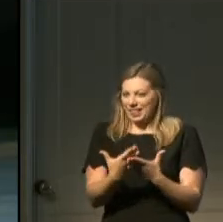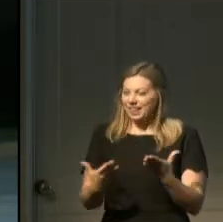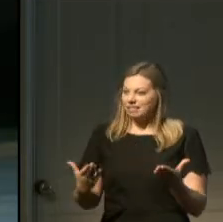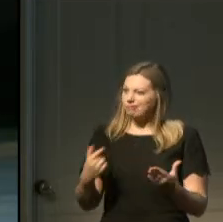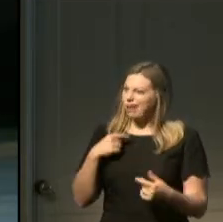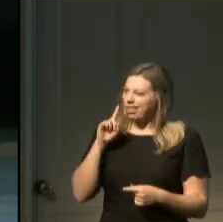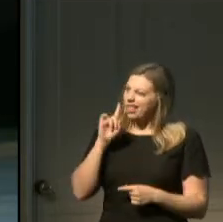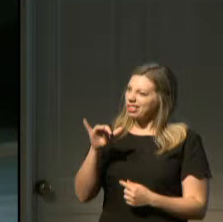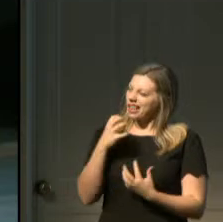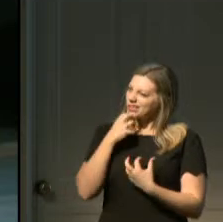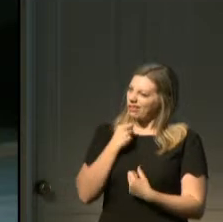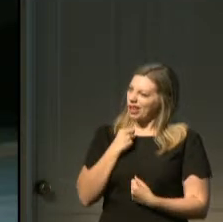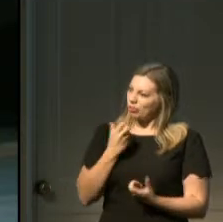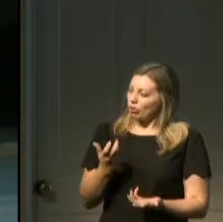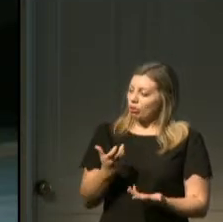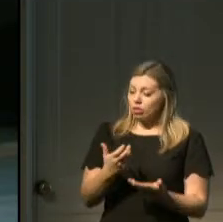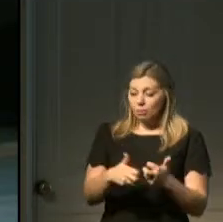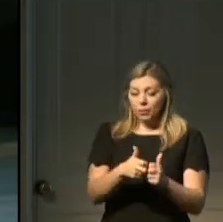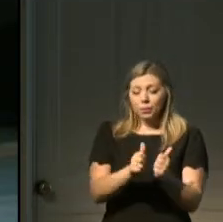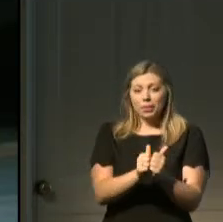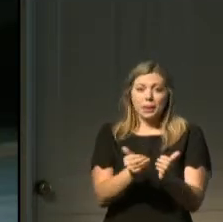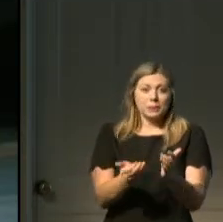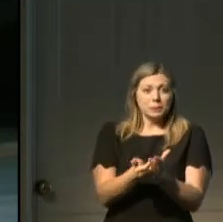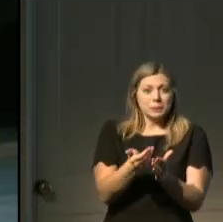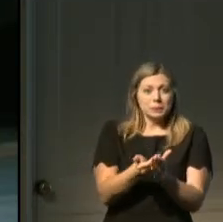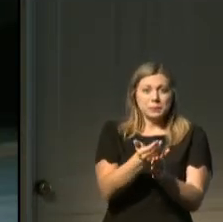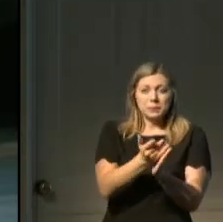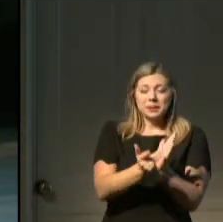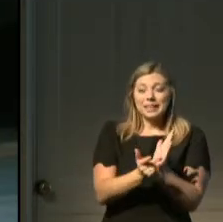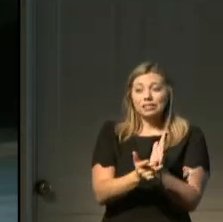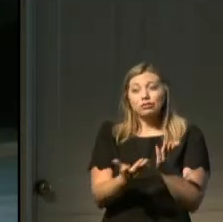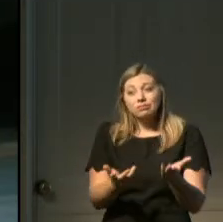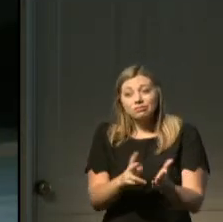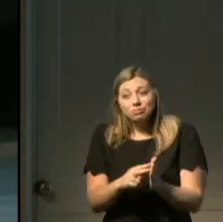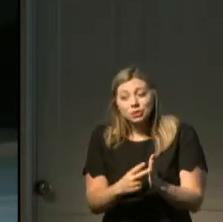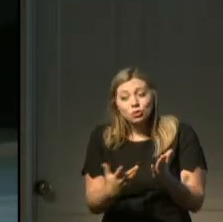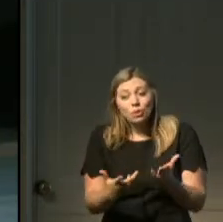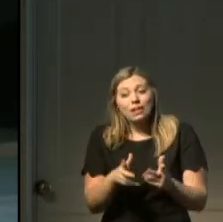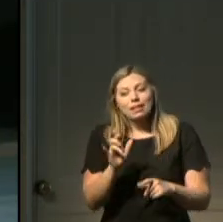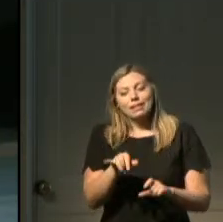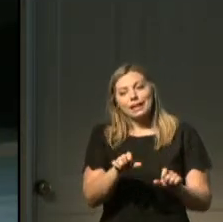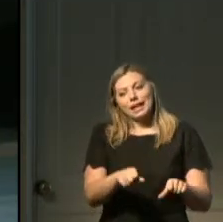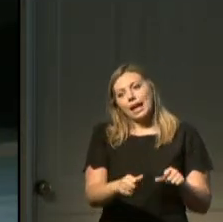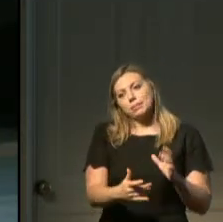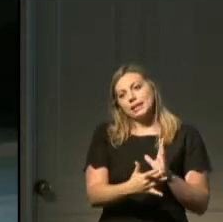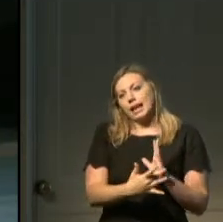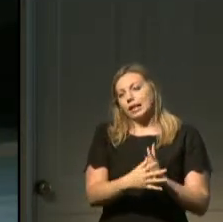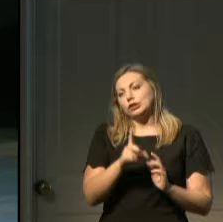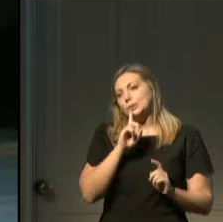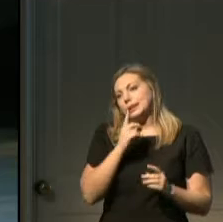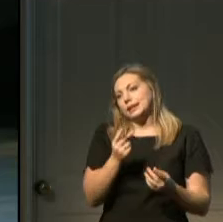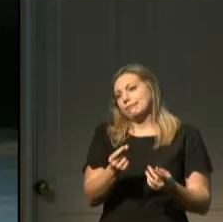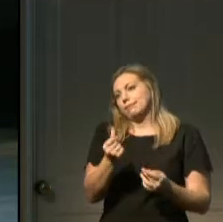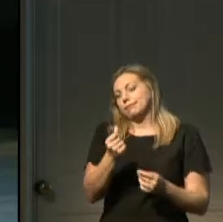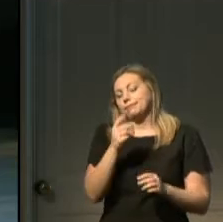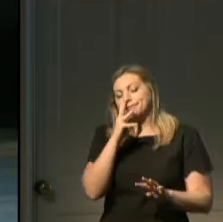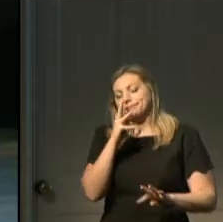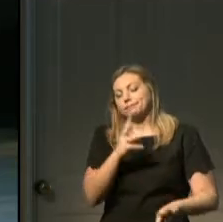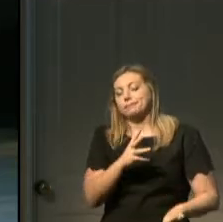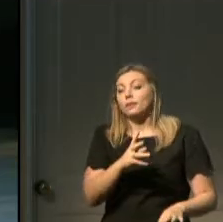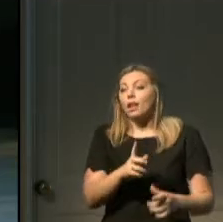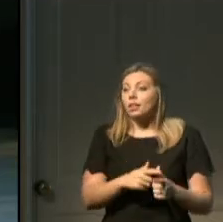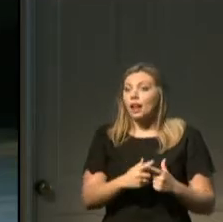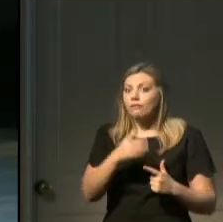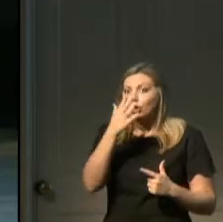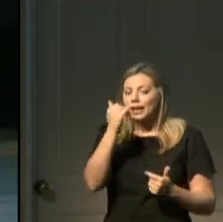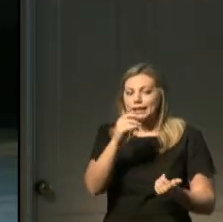think the problem with the cutting edge technology is that it often can be the technology that's discarded, and we forget that it gets discarded until it's